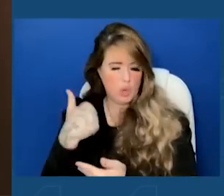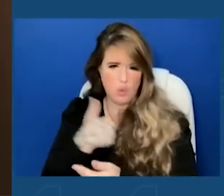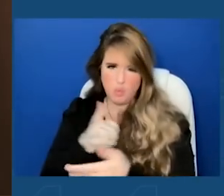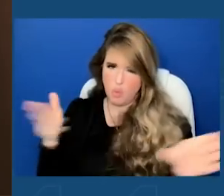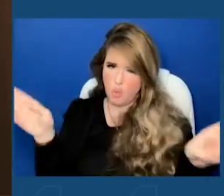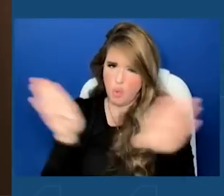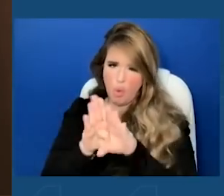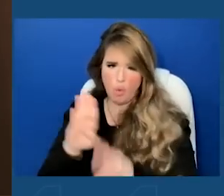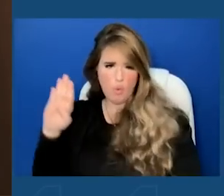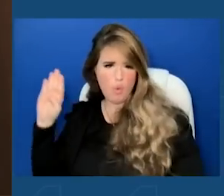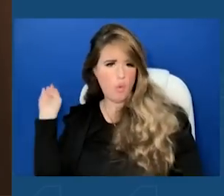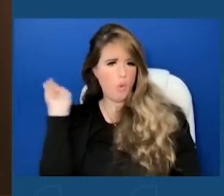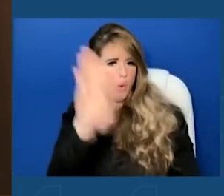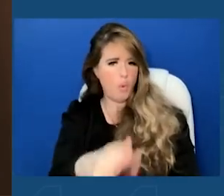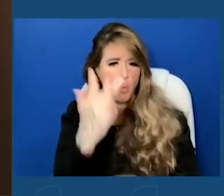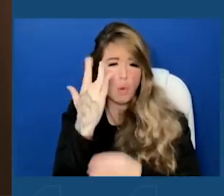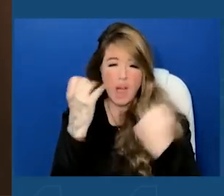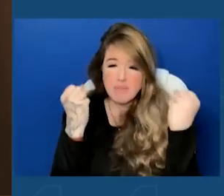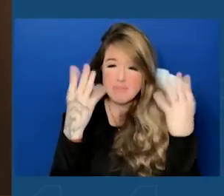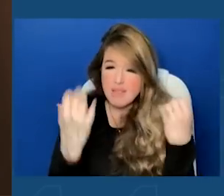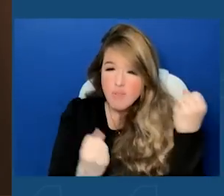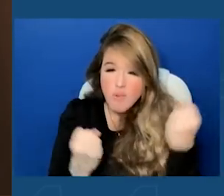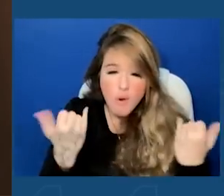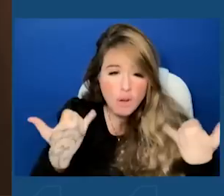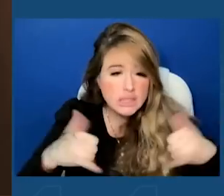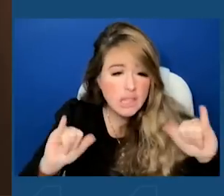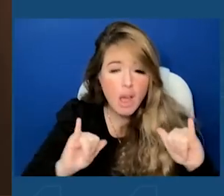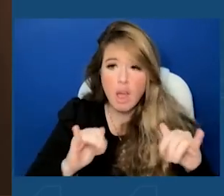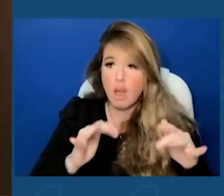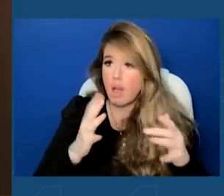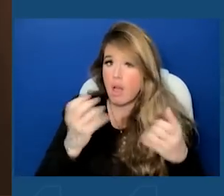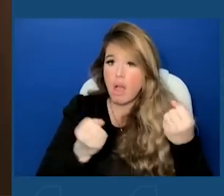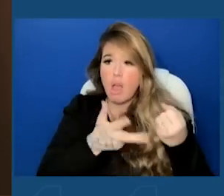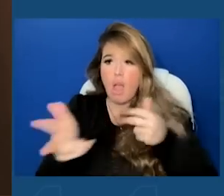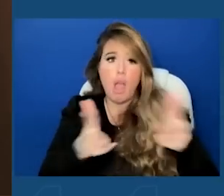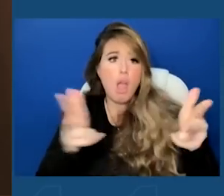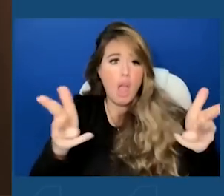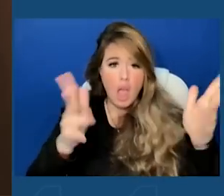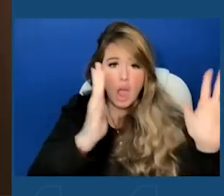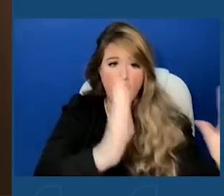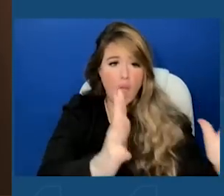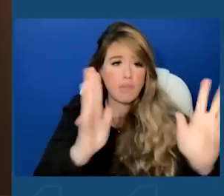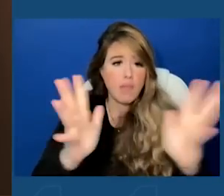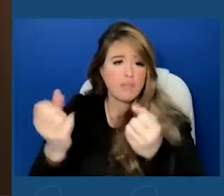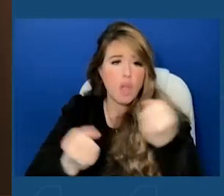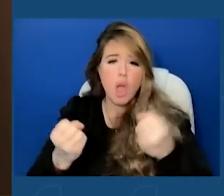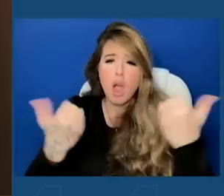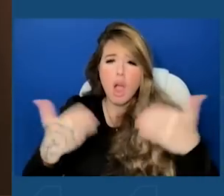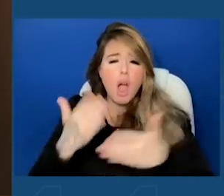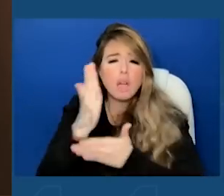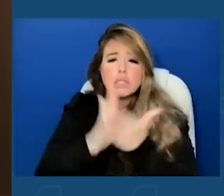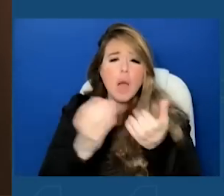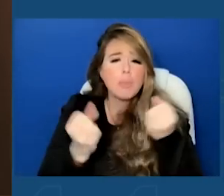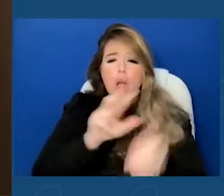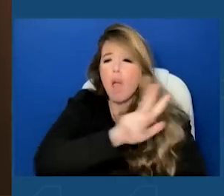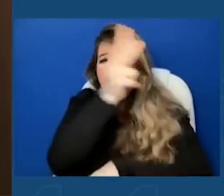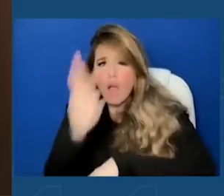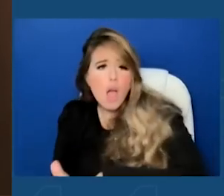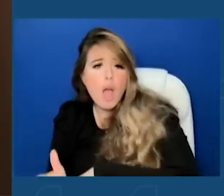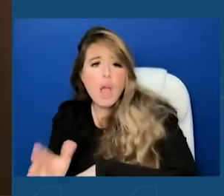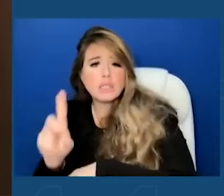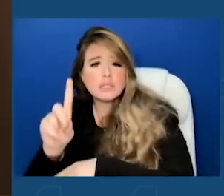and scores of vehicles that were abandoned when people left during the storm, or just in a ditch they can't possibly get out. We have